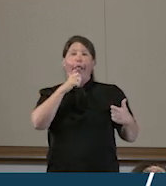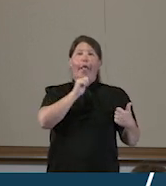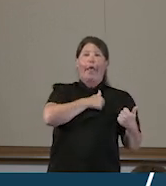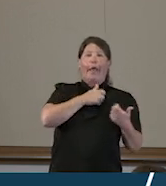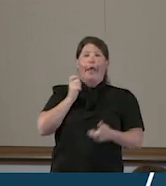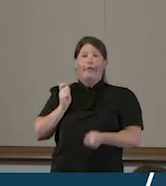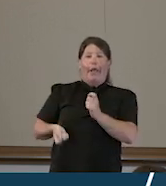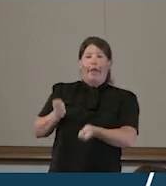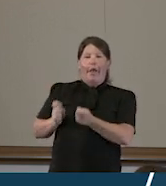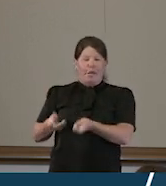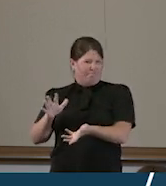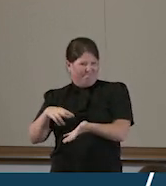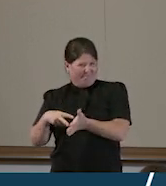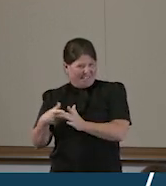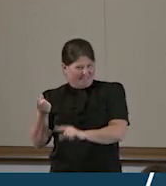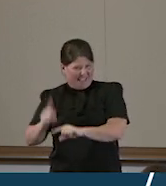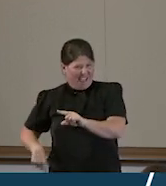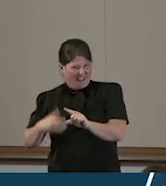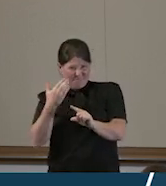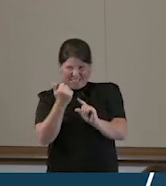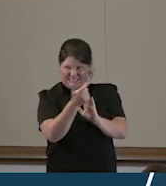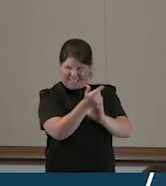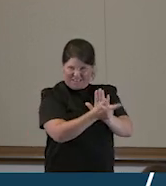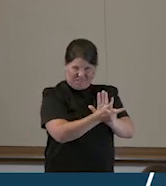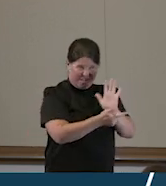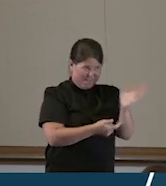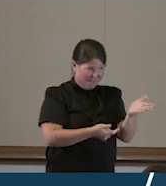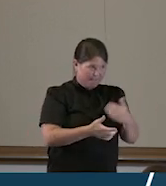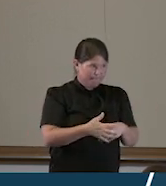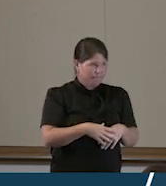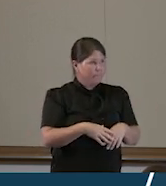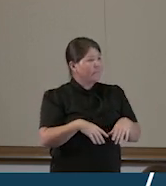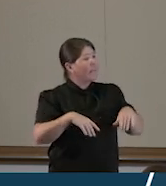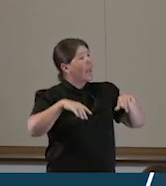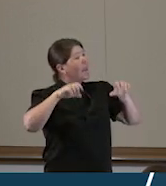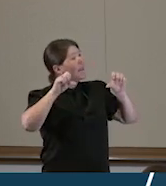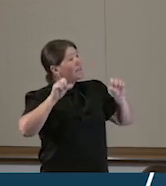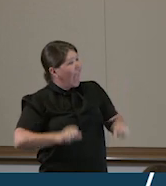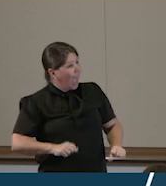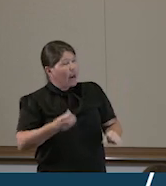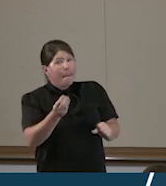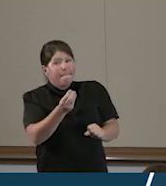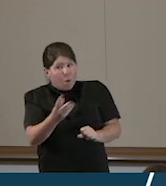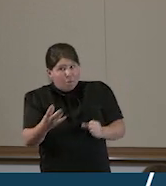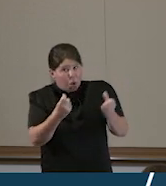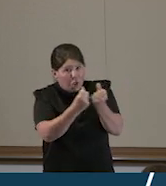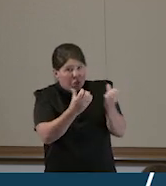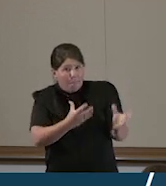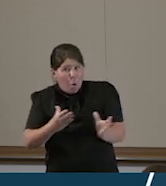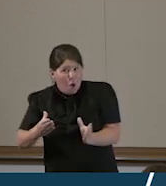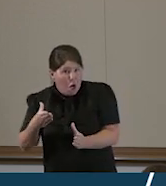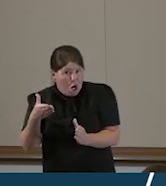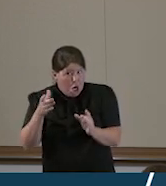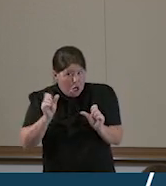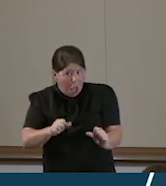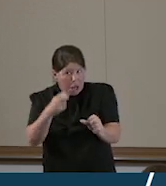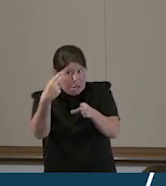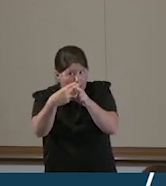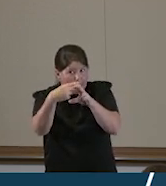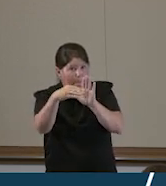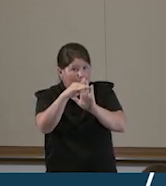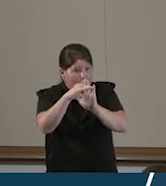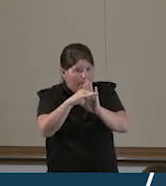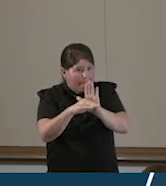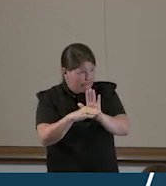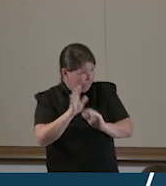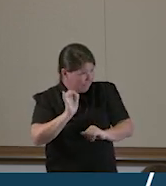Mm-hmm. Can it be both parents or? Yes. It can yes. Be. So it can be multiple for everyone. So he asked, can it be